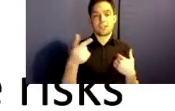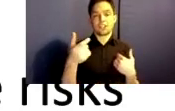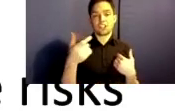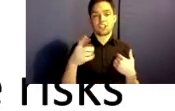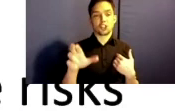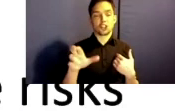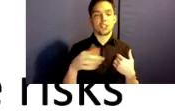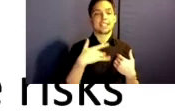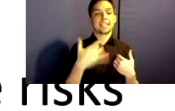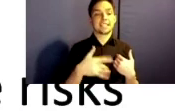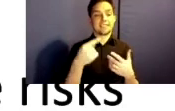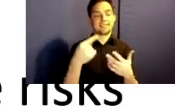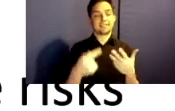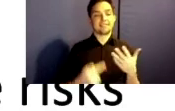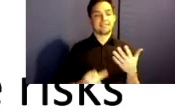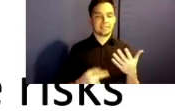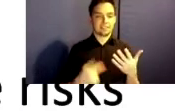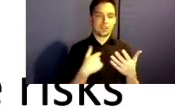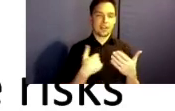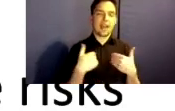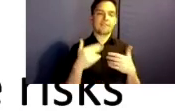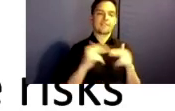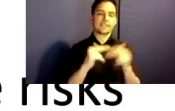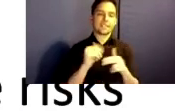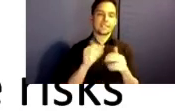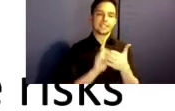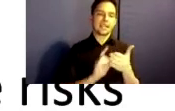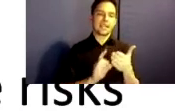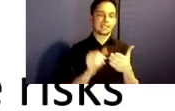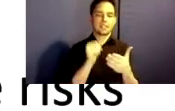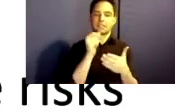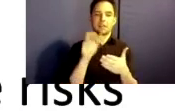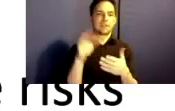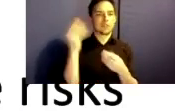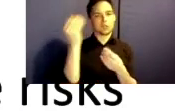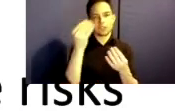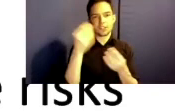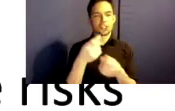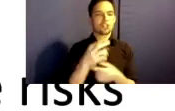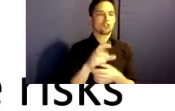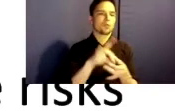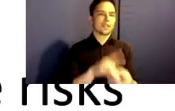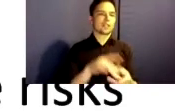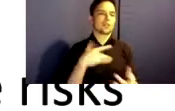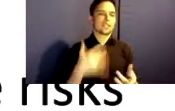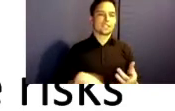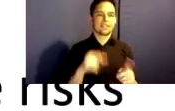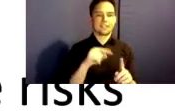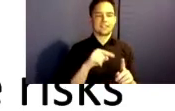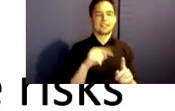sensitiveness, having facilities designed without taking into consideration gender-related sensitiveness and the issue